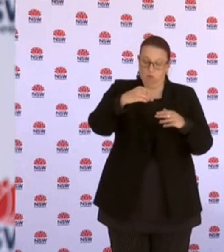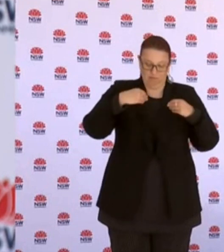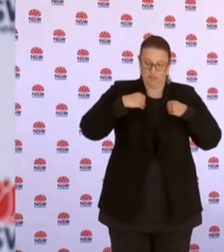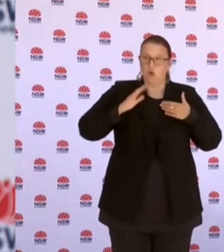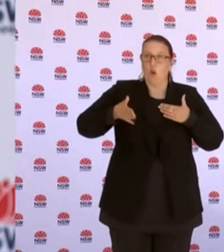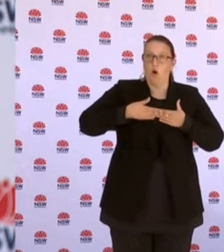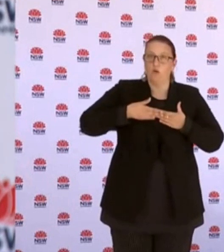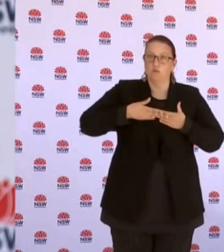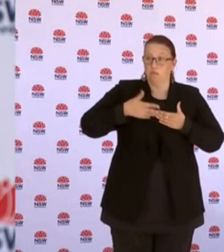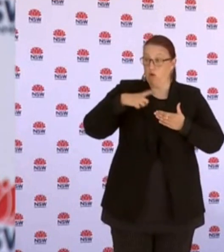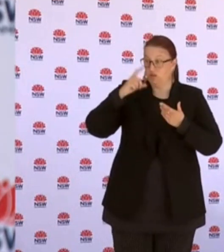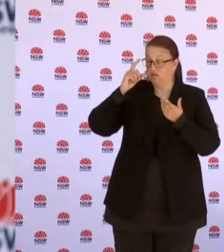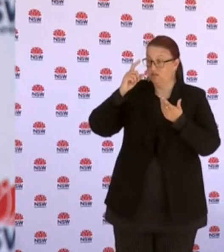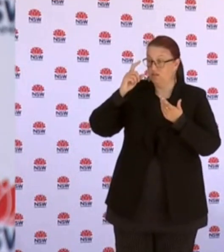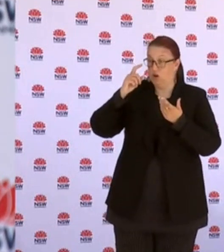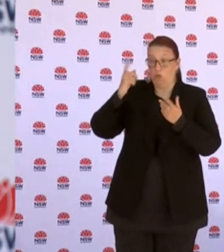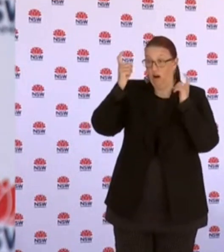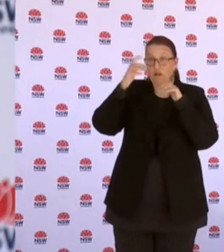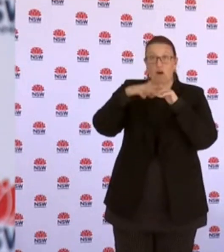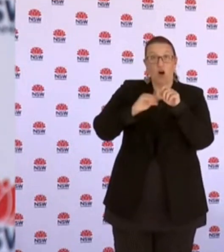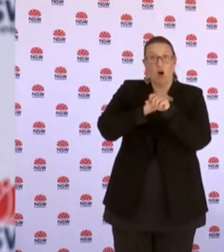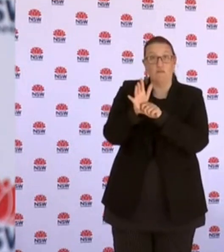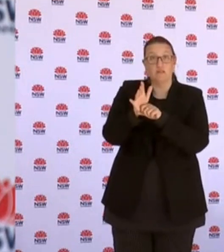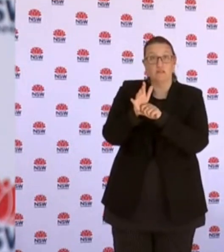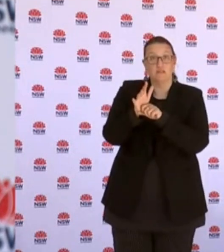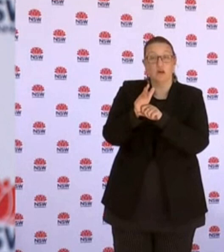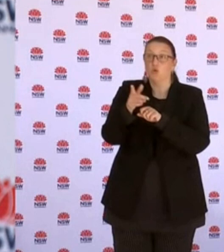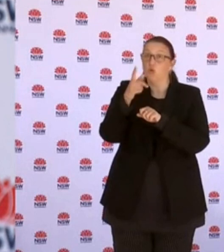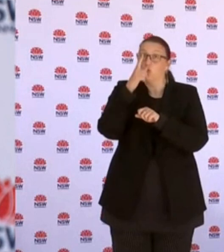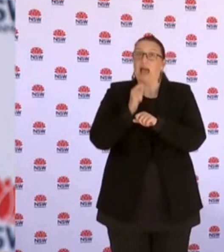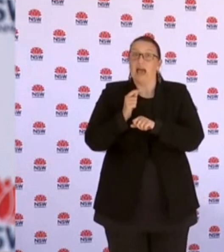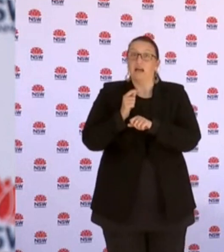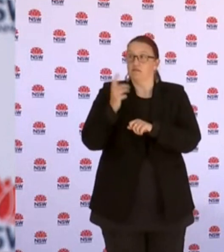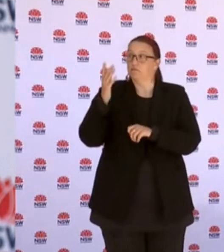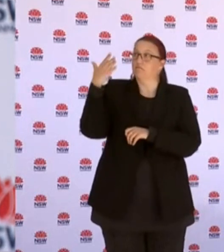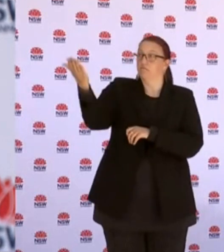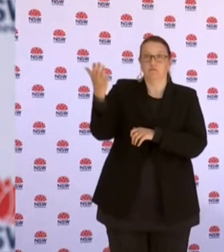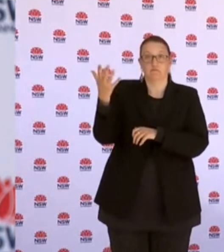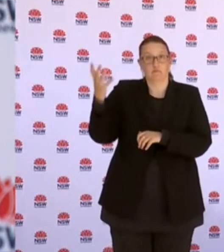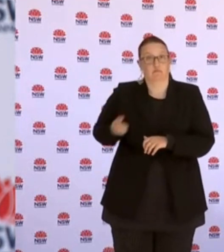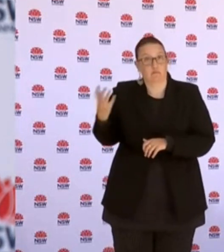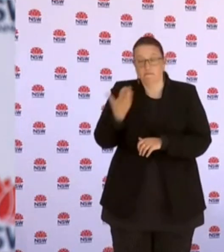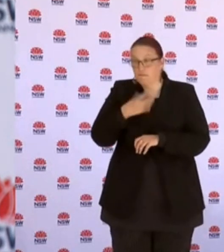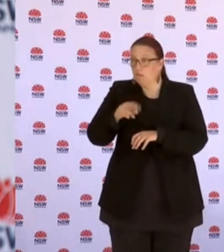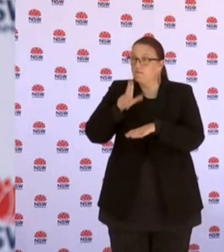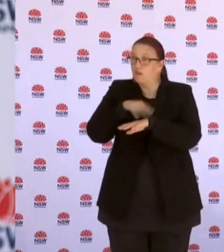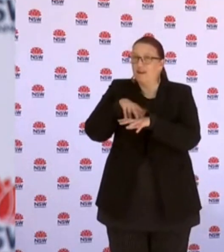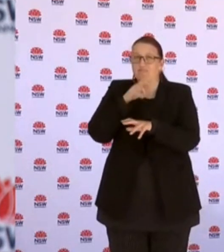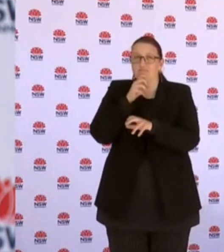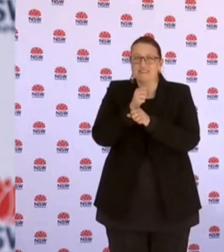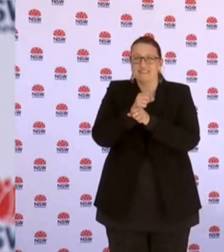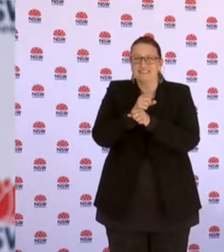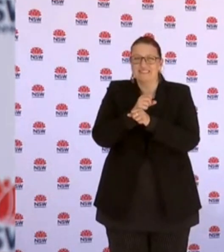your business has closed or else your employer has given you less hours because of the pandemic, you can get help.